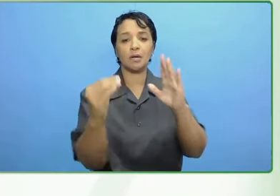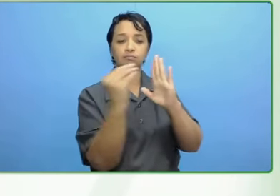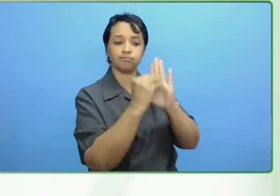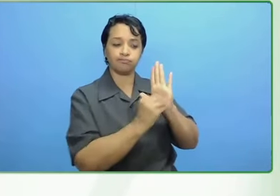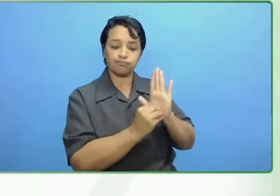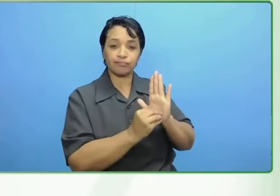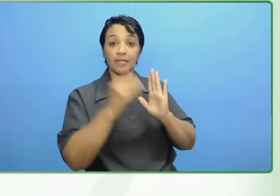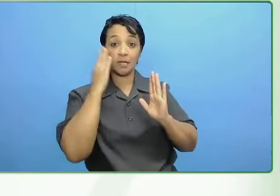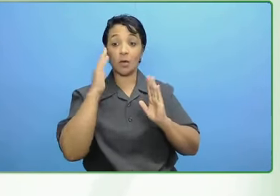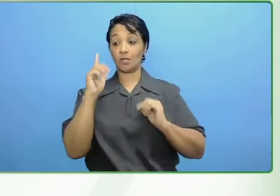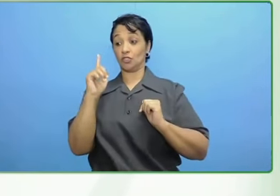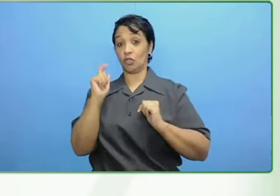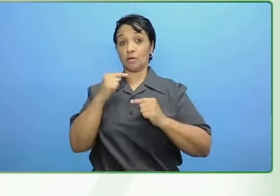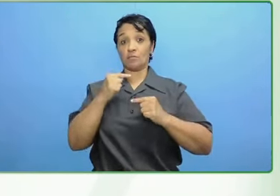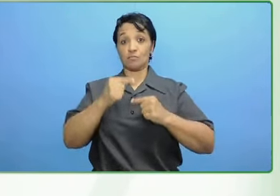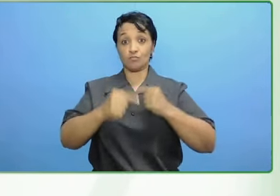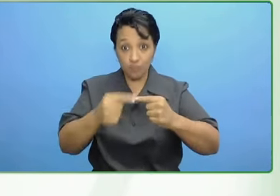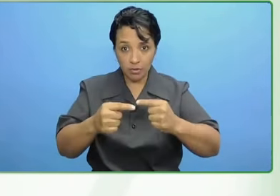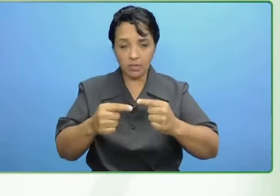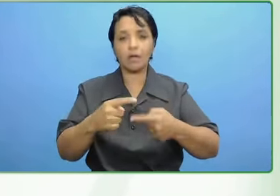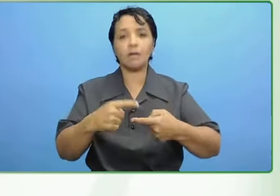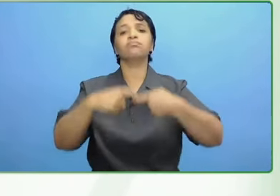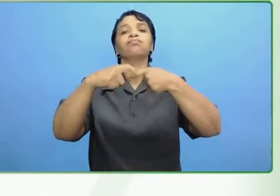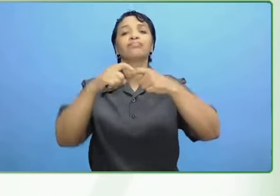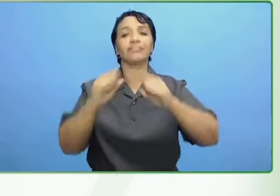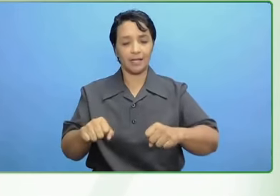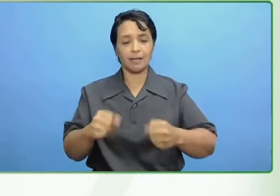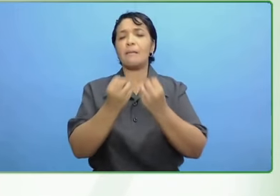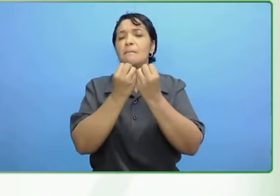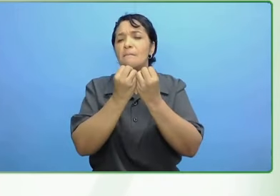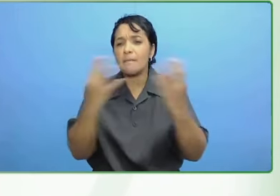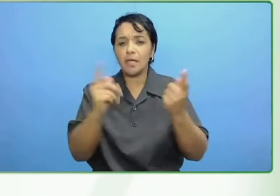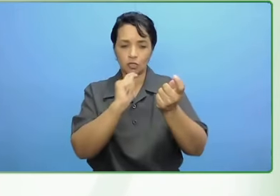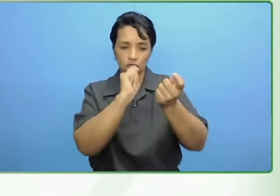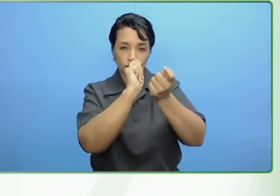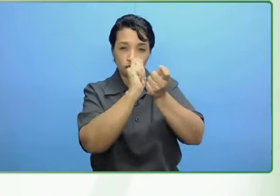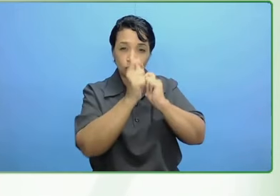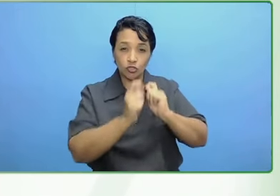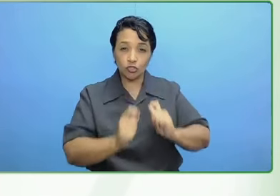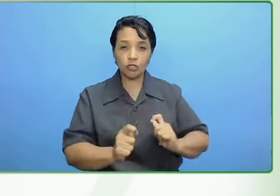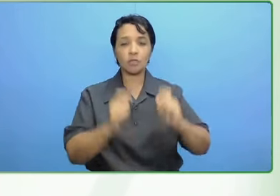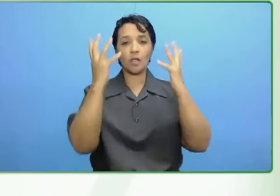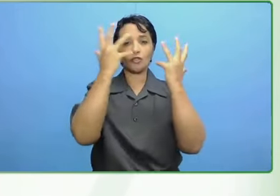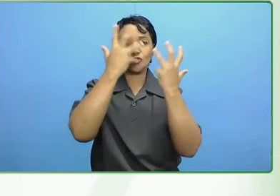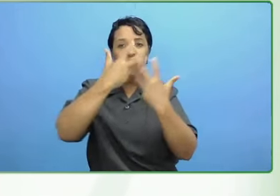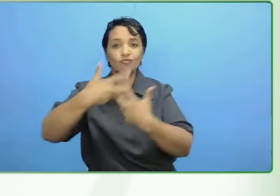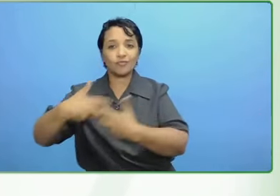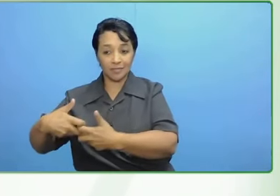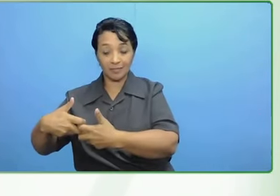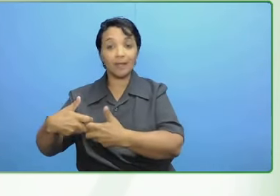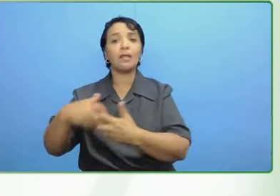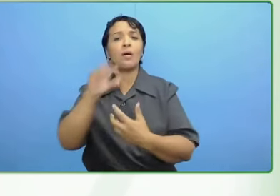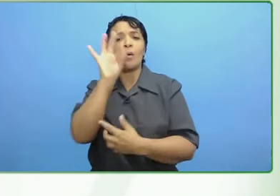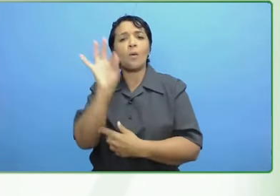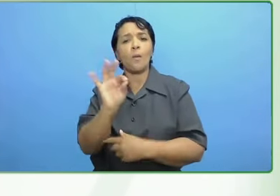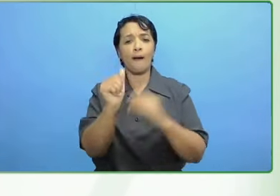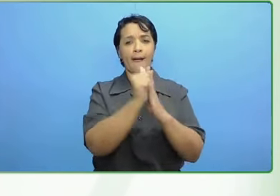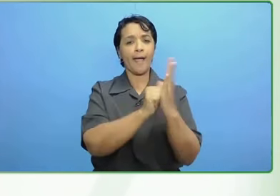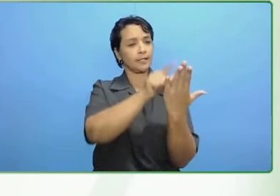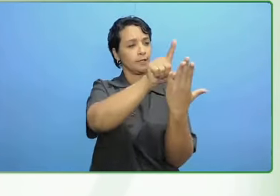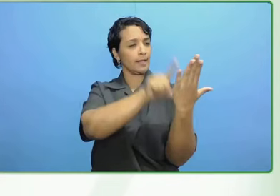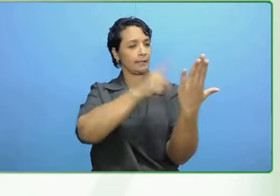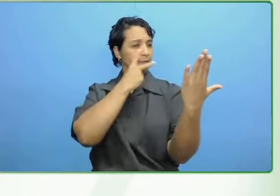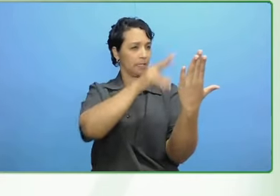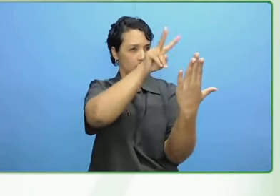commencement process. Many of the amendments will streamline processes in the interest of those using the Act and provide for